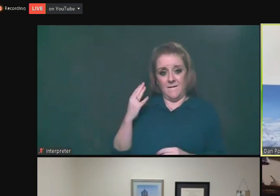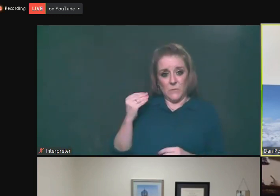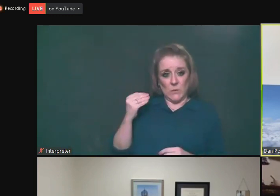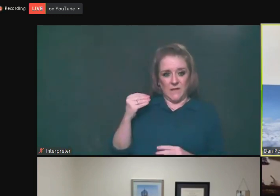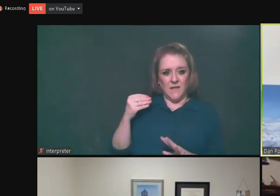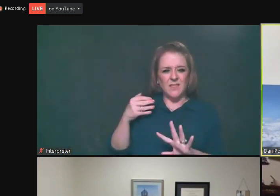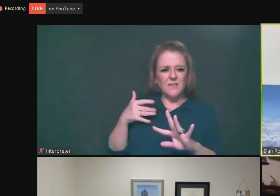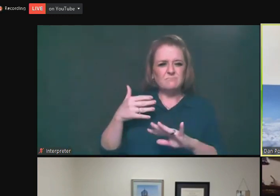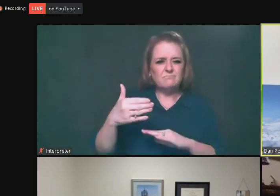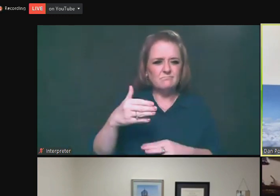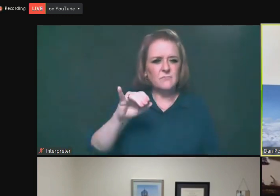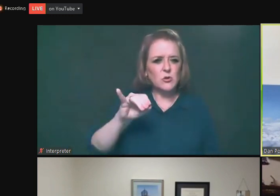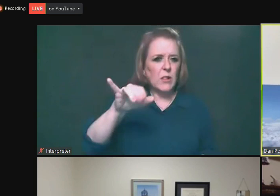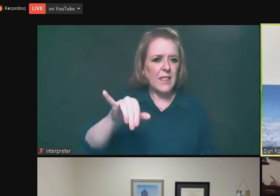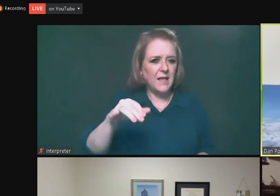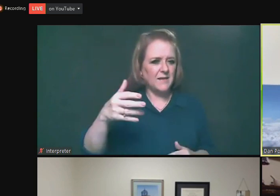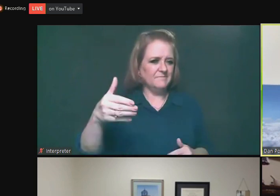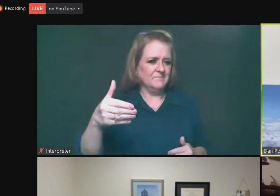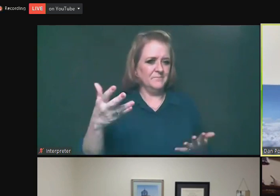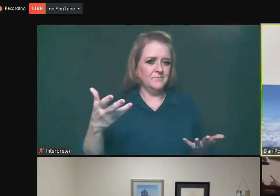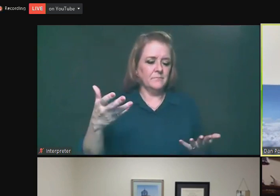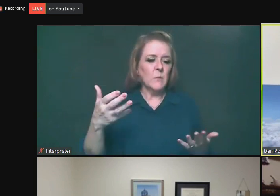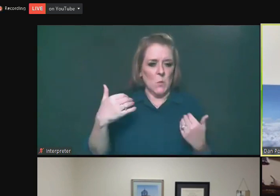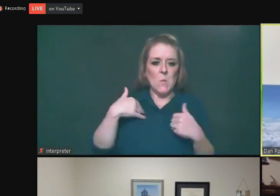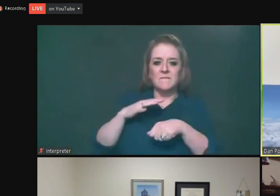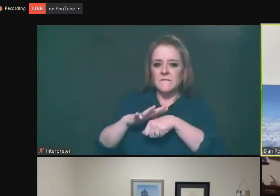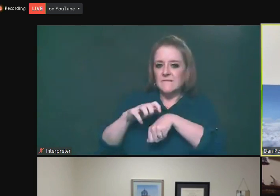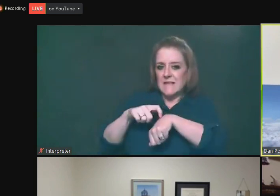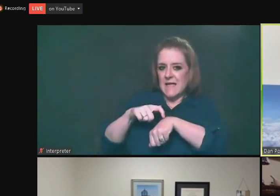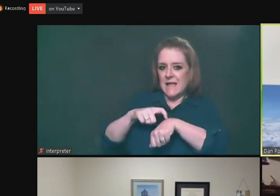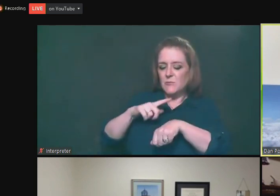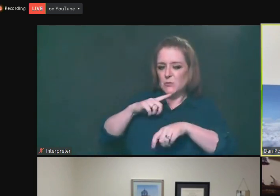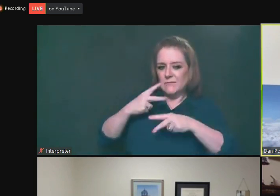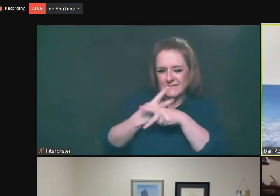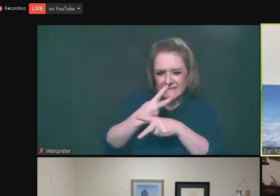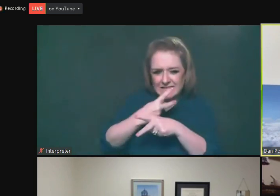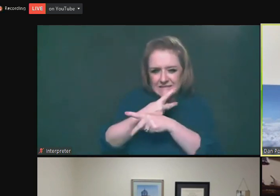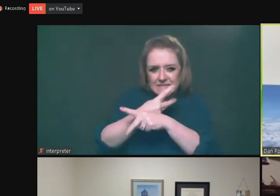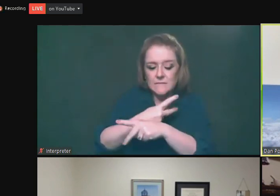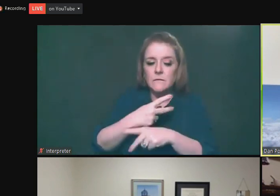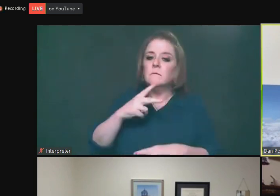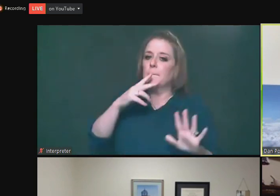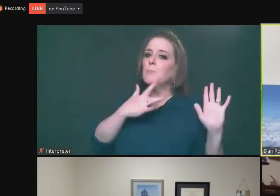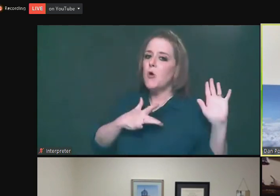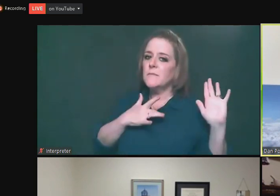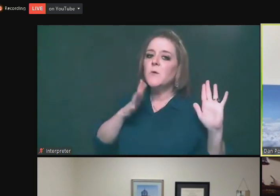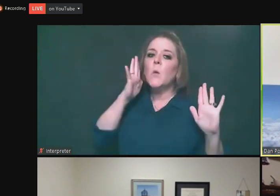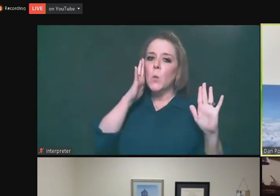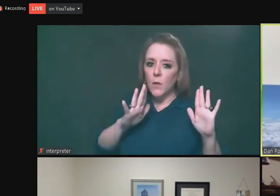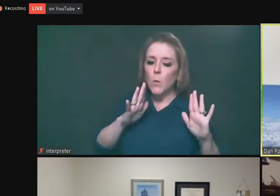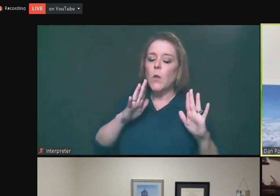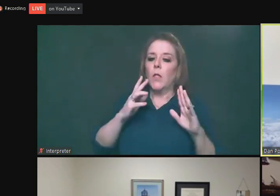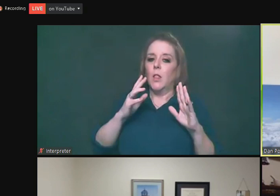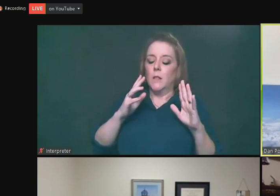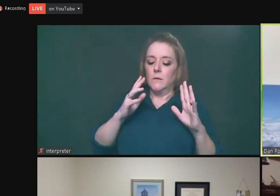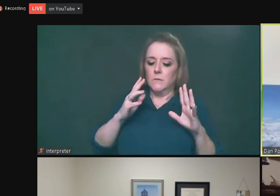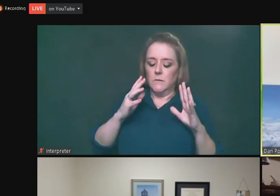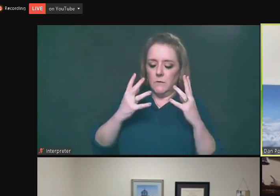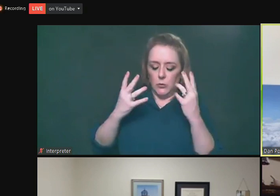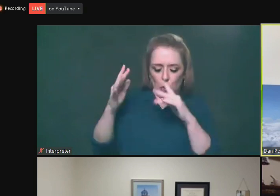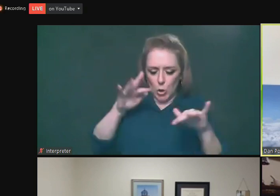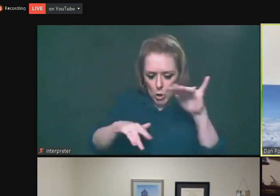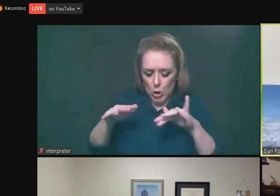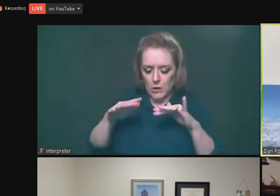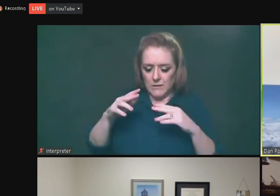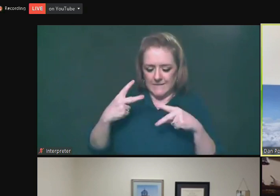We have some time to get those answers, and I promise you we will do that. Those decisions will be made by people with